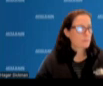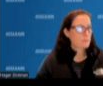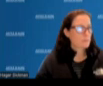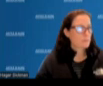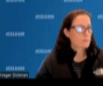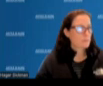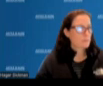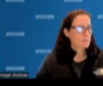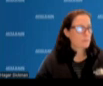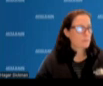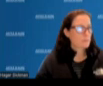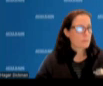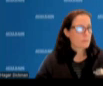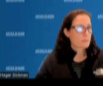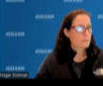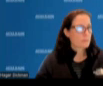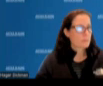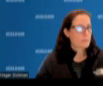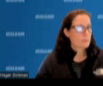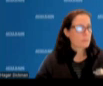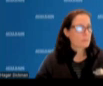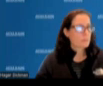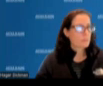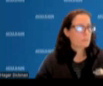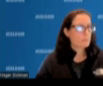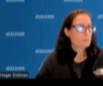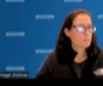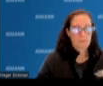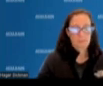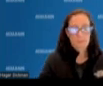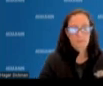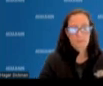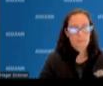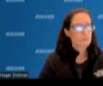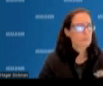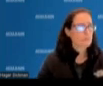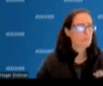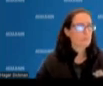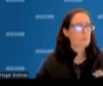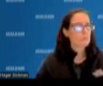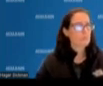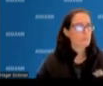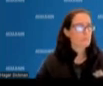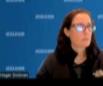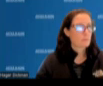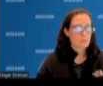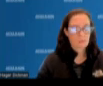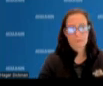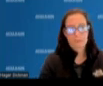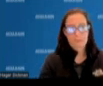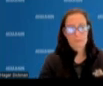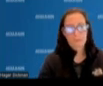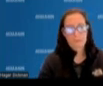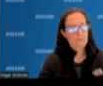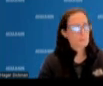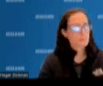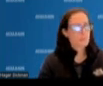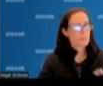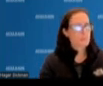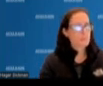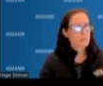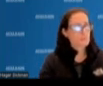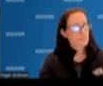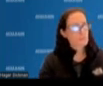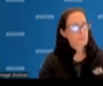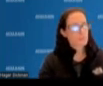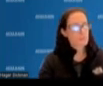cuts in 2017, and it was largely thanks to the disability community and their advocacy.